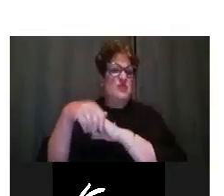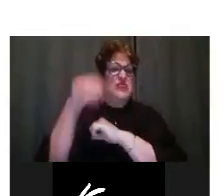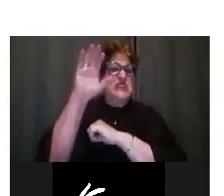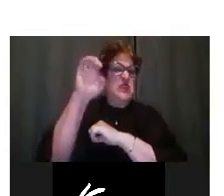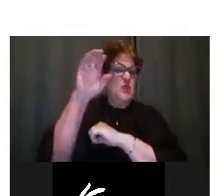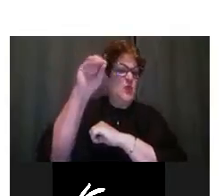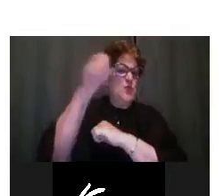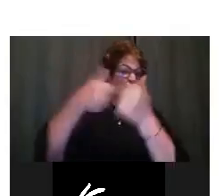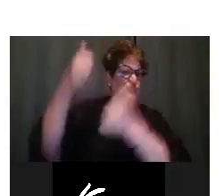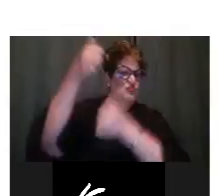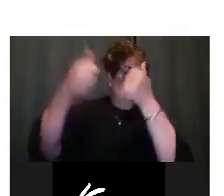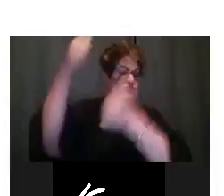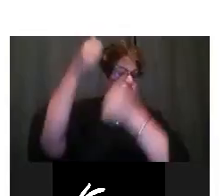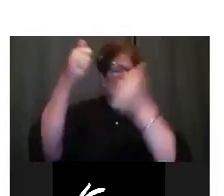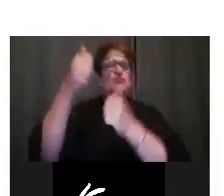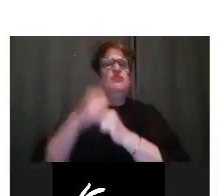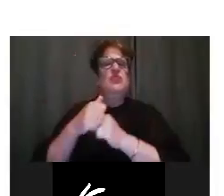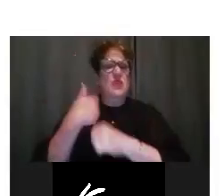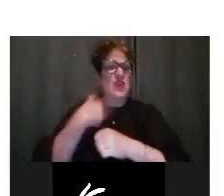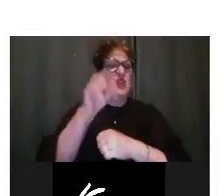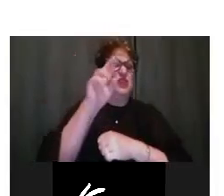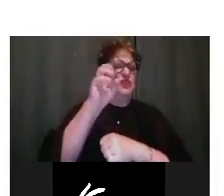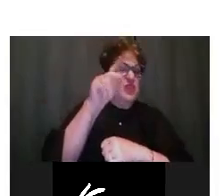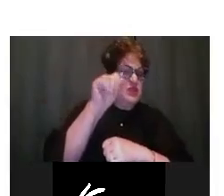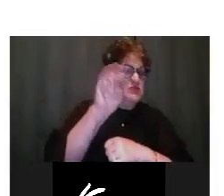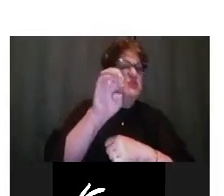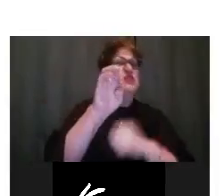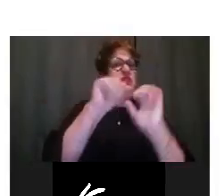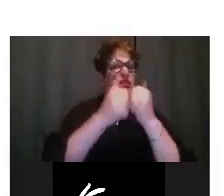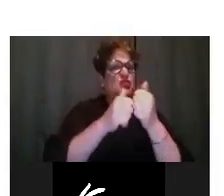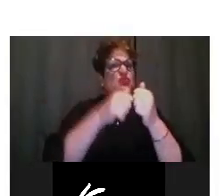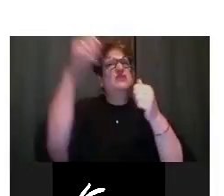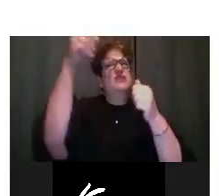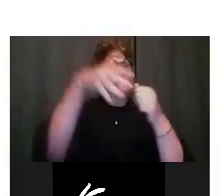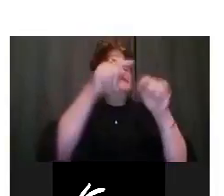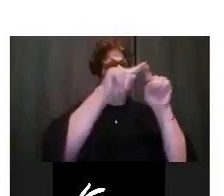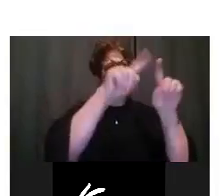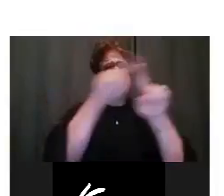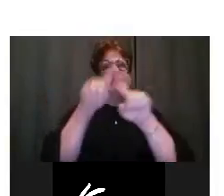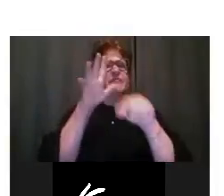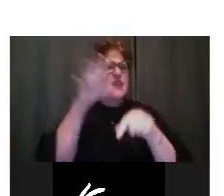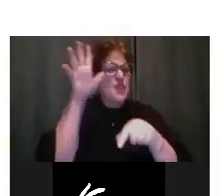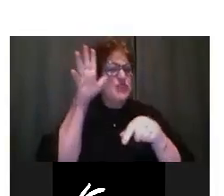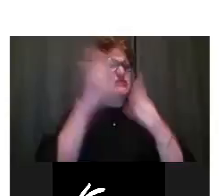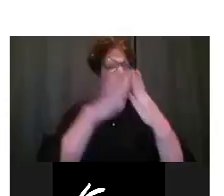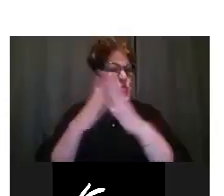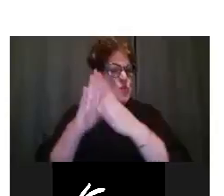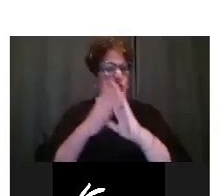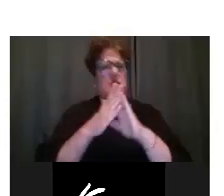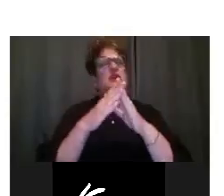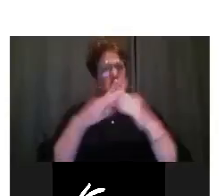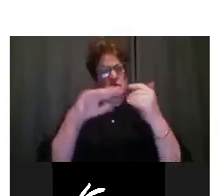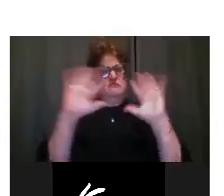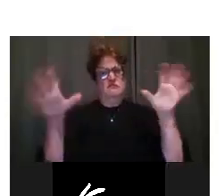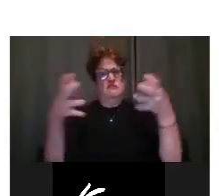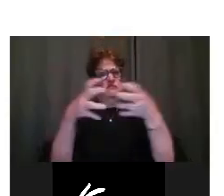include respite agencies and parents in the community, we've come up with this committee as